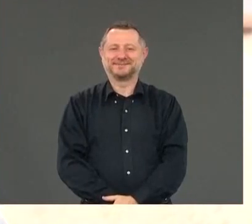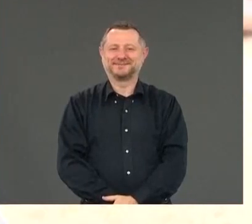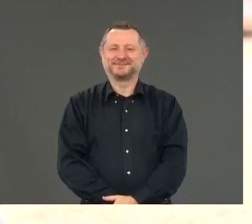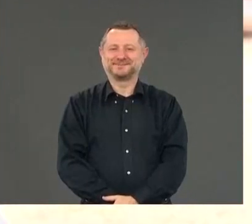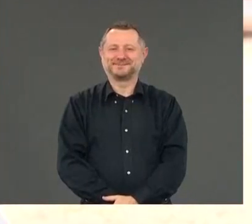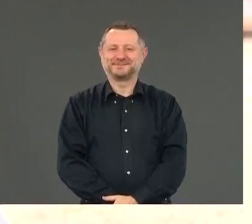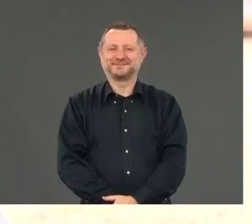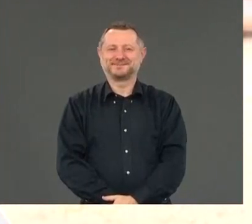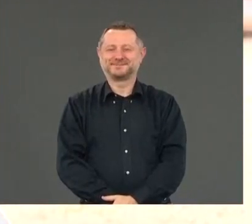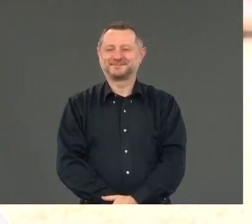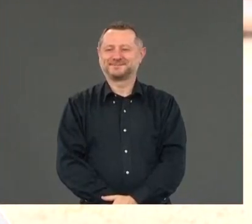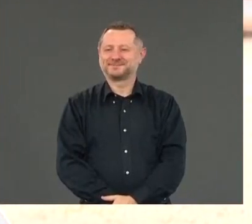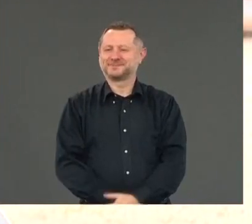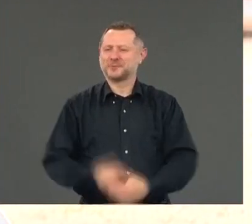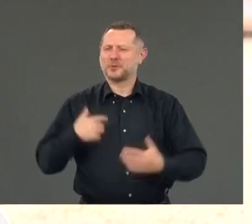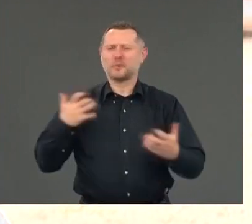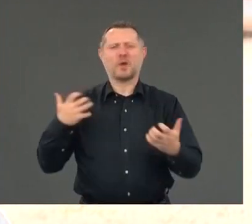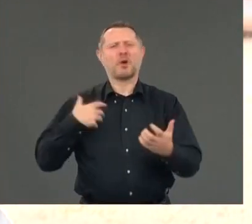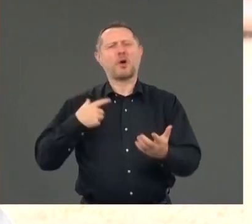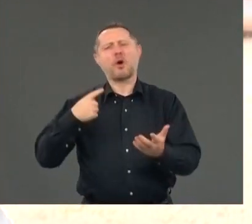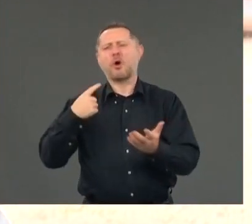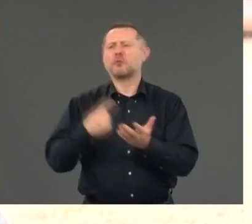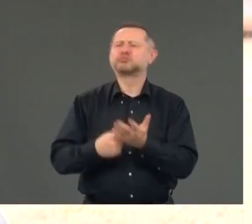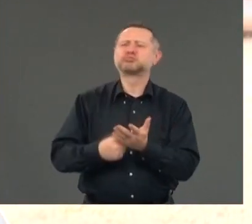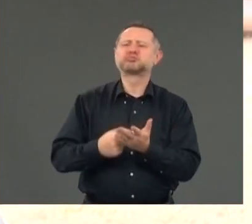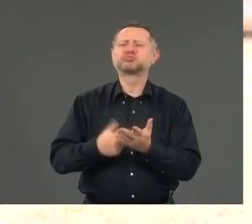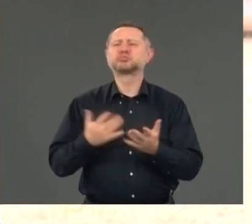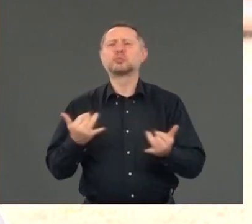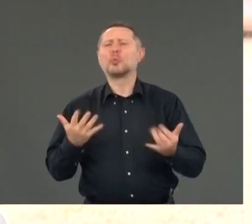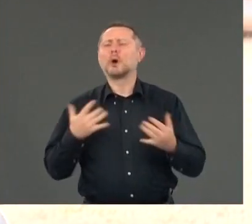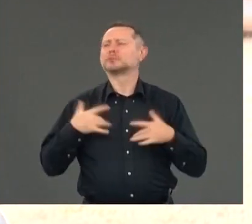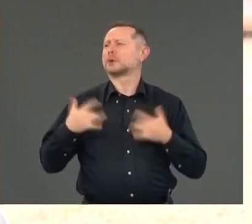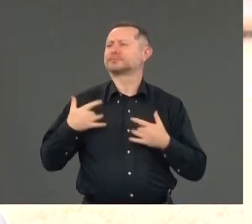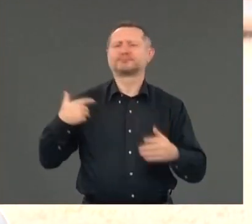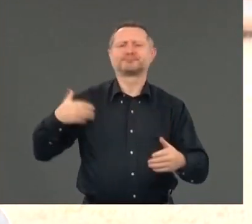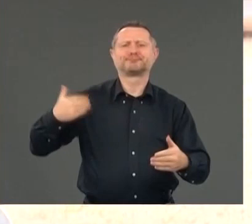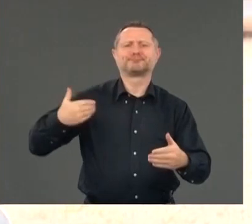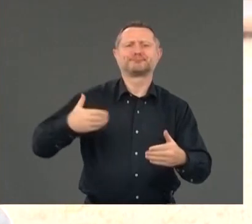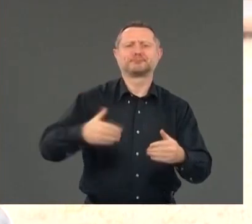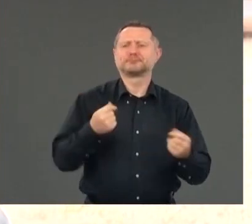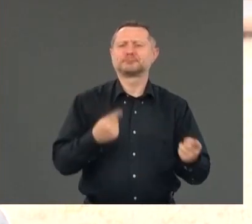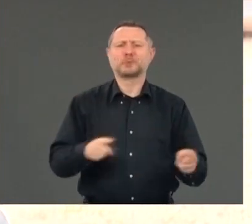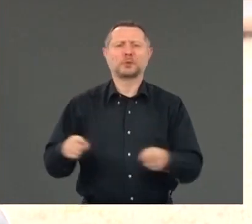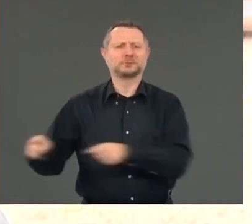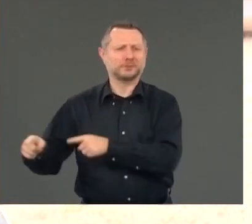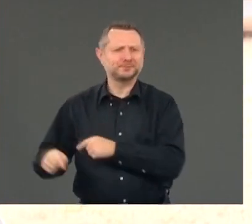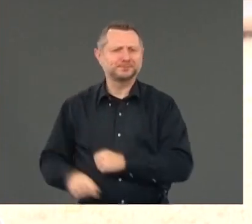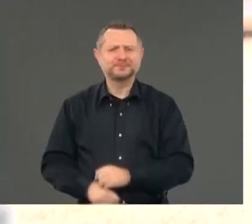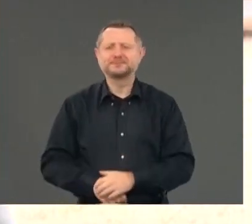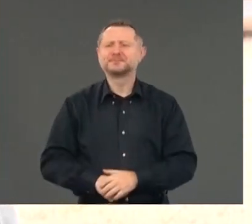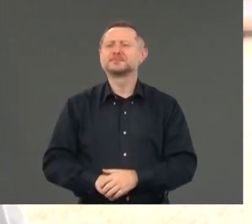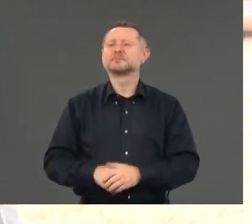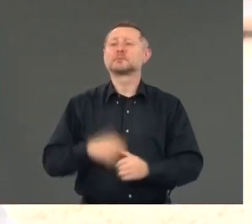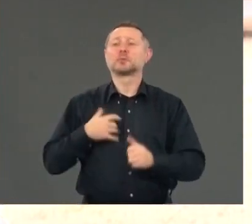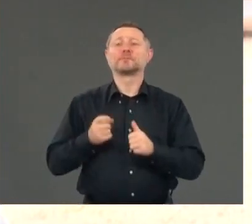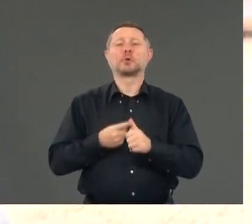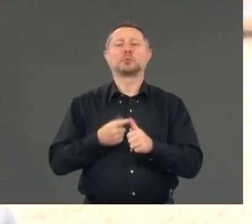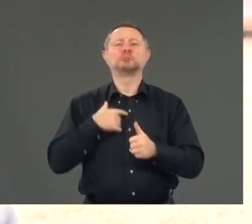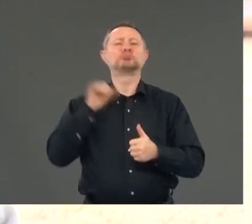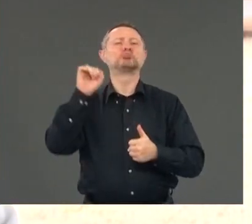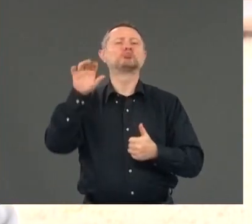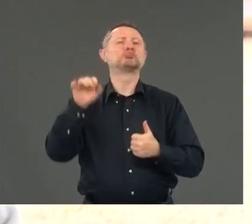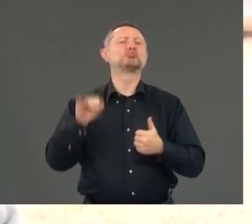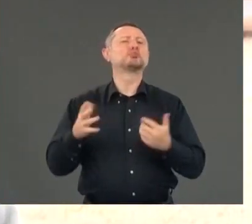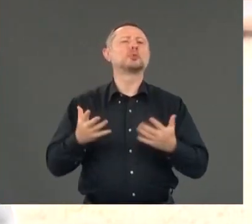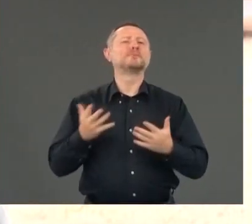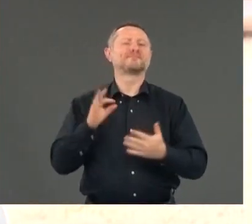Let's talk about where we are today. First, on the facts first, total